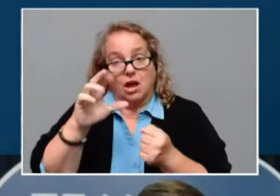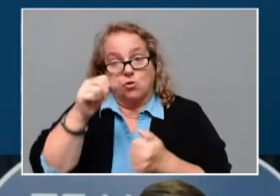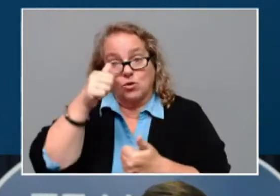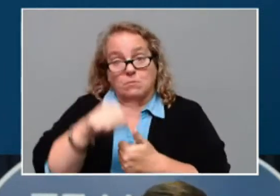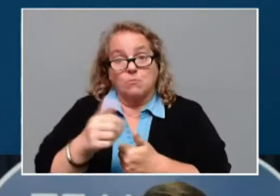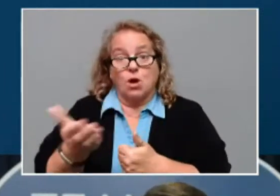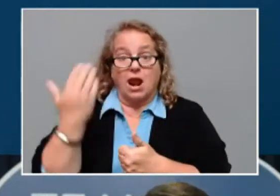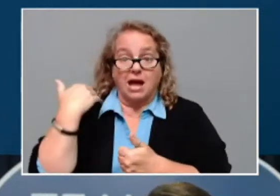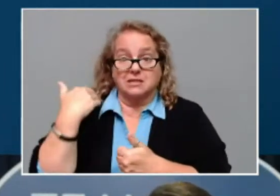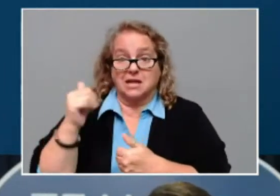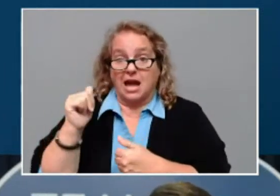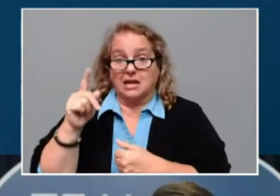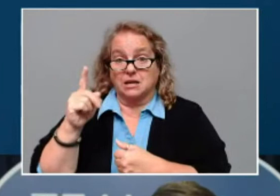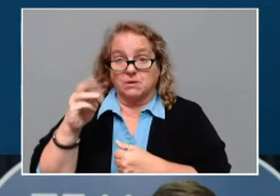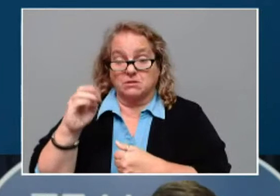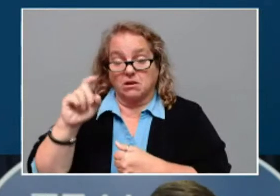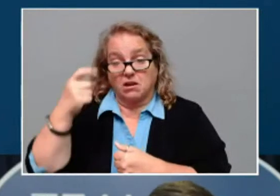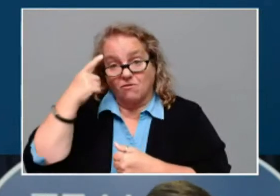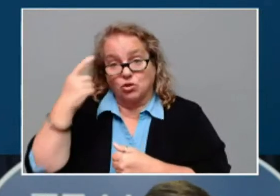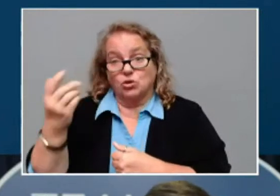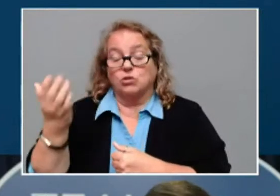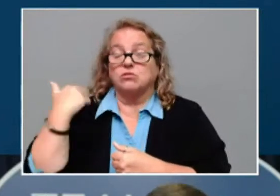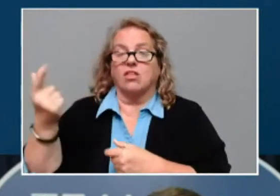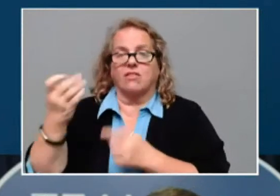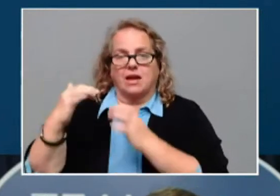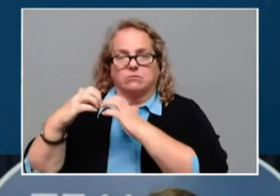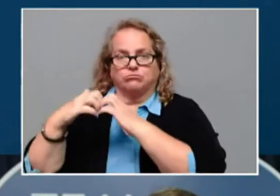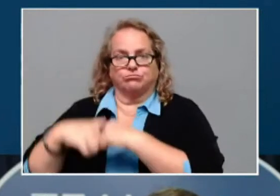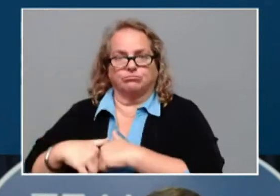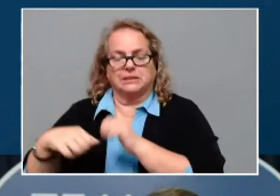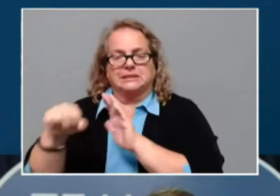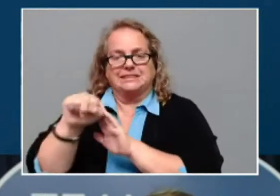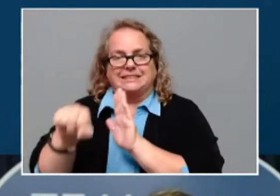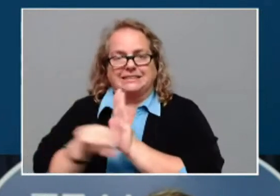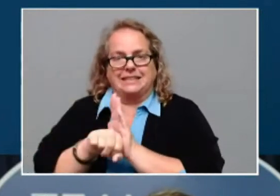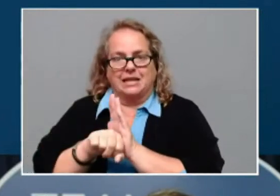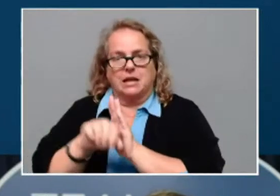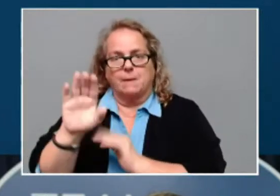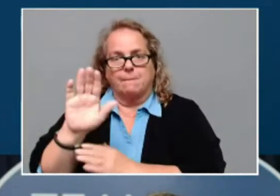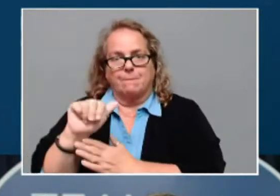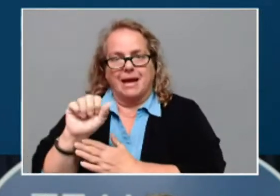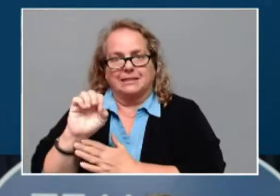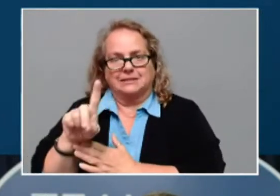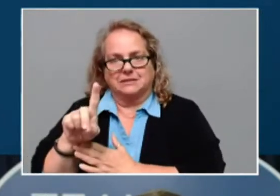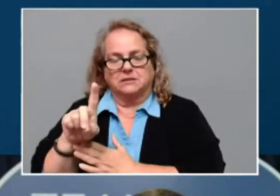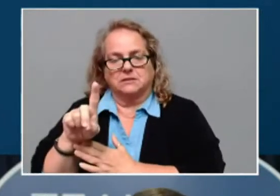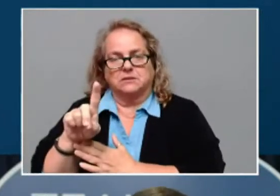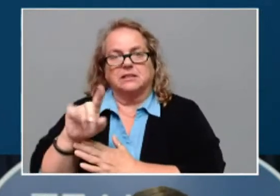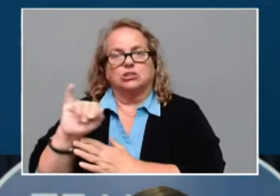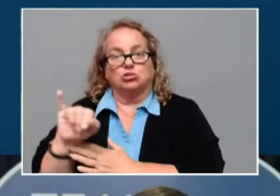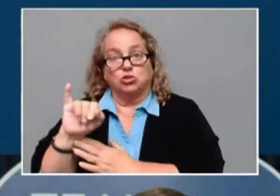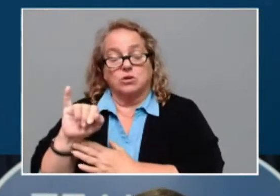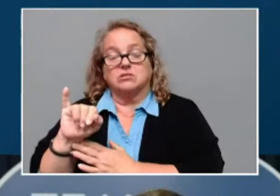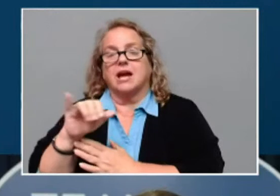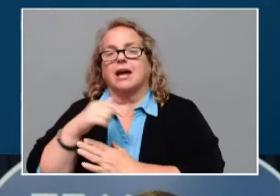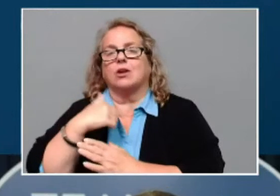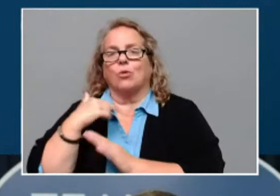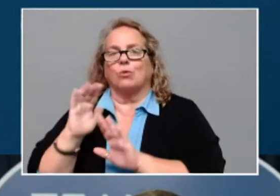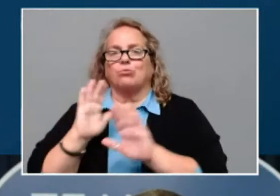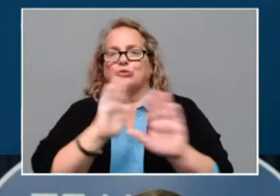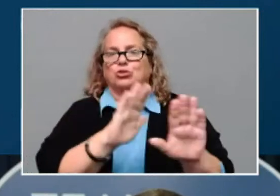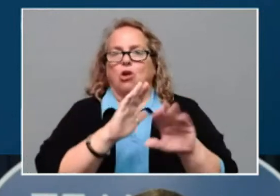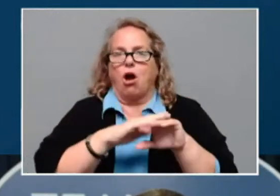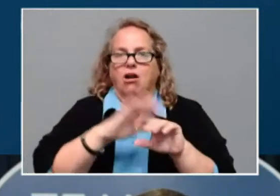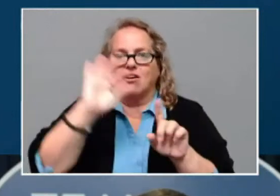marketplace was resolved, and we were instead pushed on the federal exchange. Today, I'm pleased to announce that the Centers for Medicare